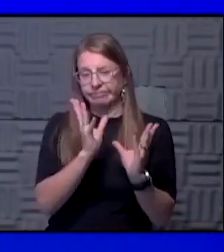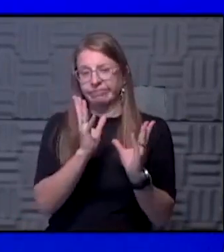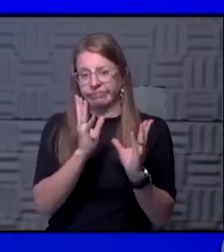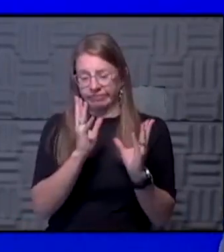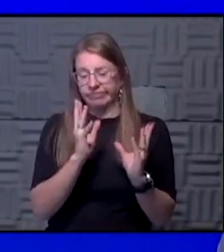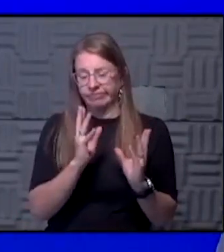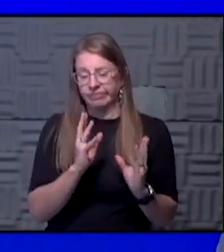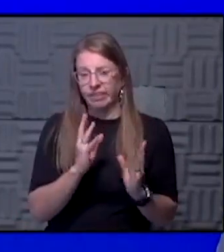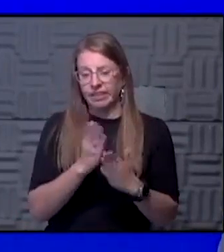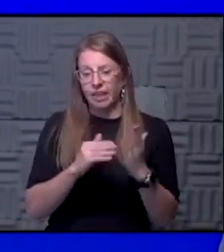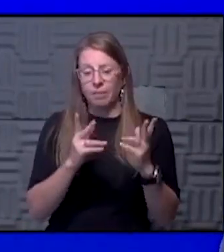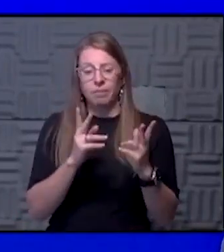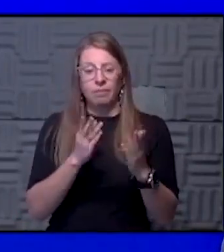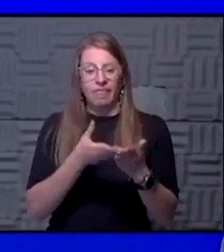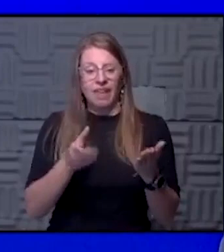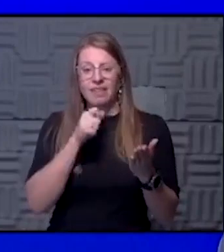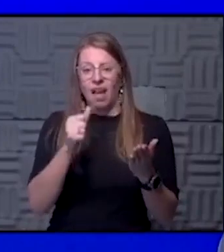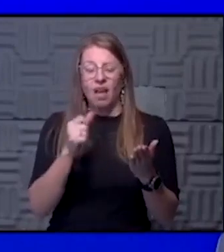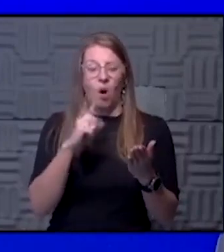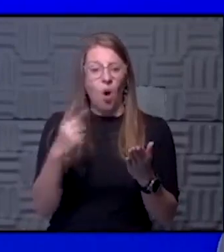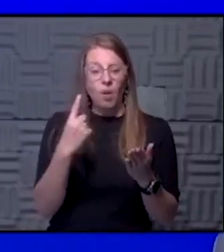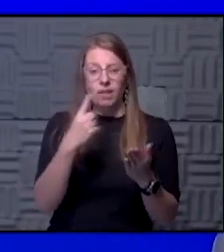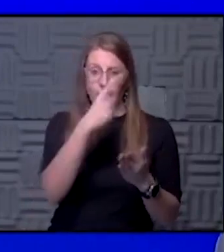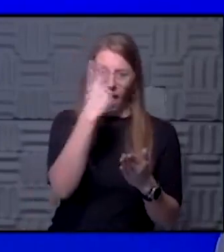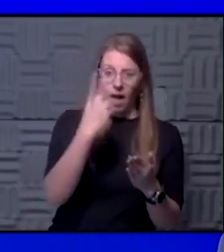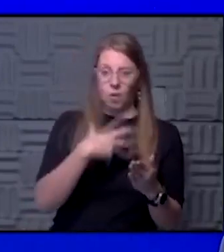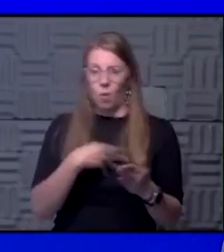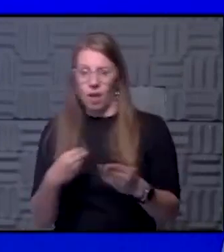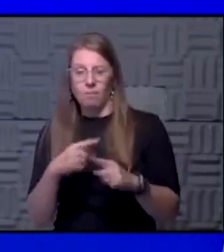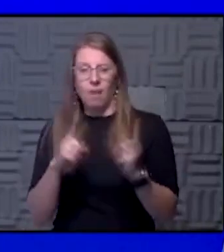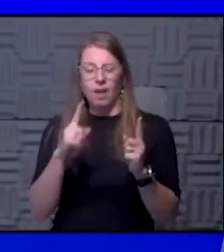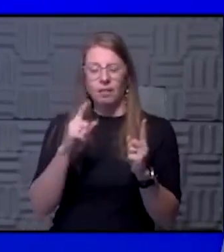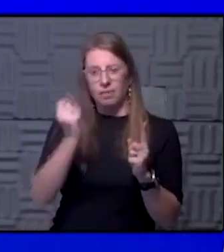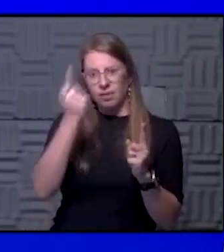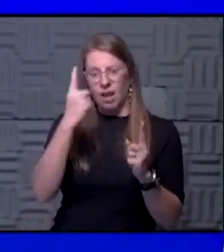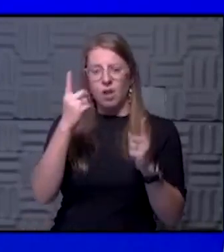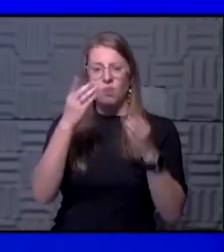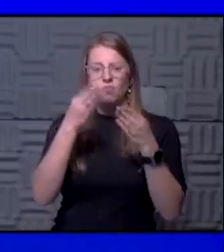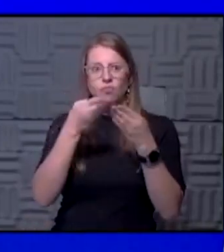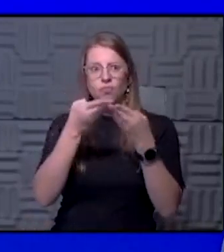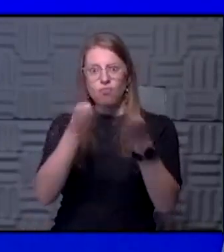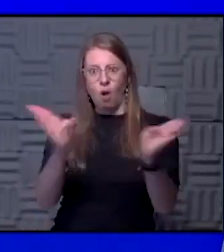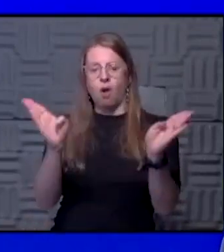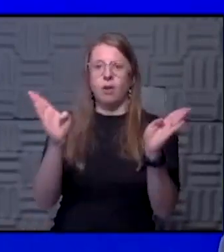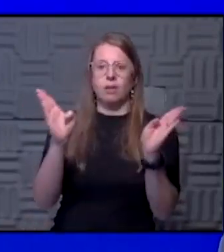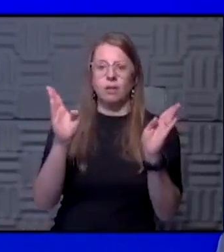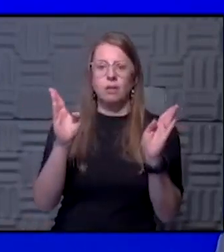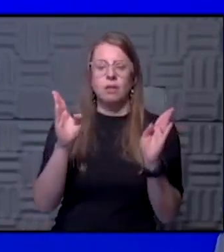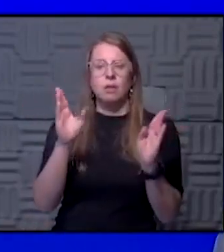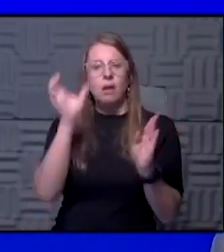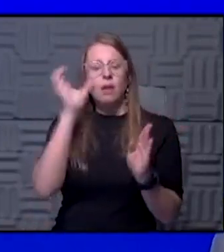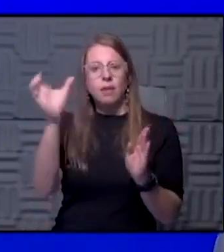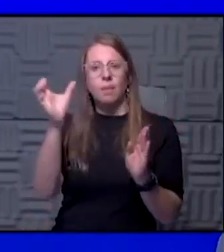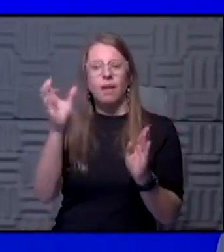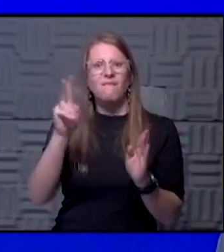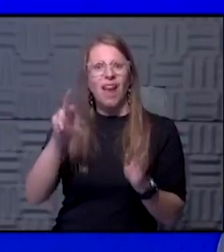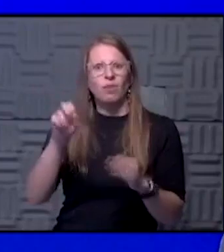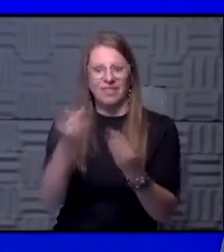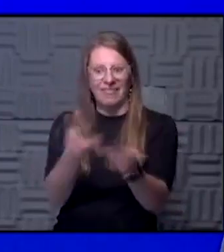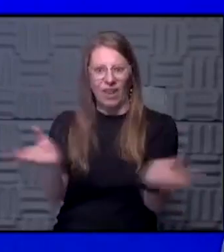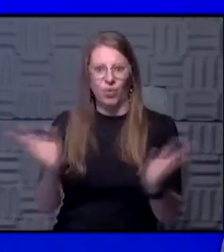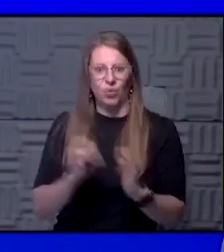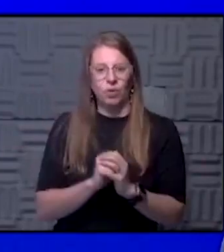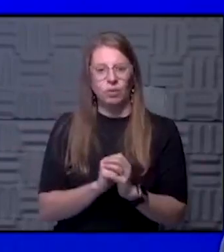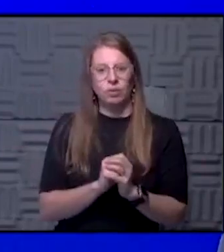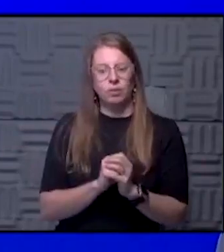some things aren't always black and white, but if you can remember the broad concepts, and one of the concepts is the virus is out there, so act with knowledge